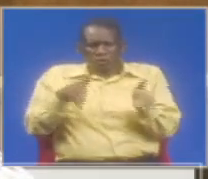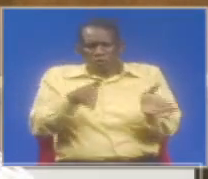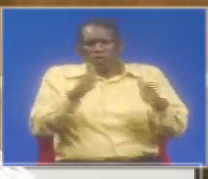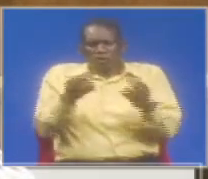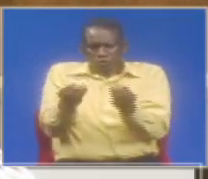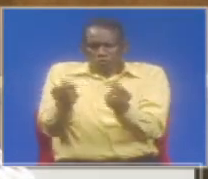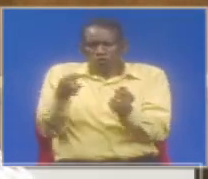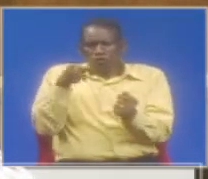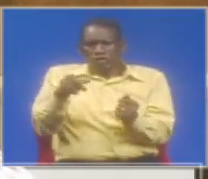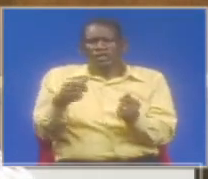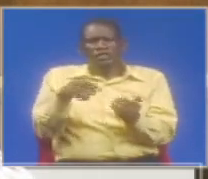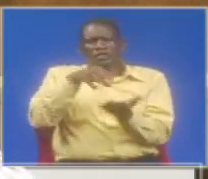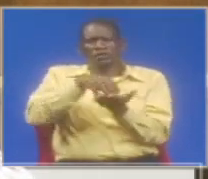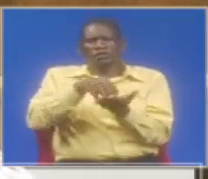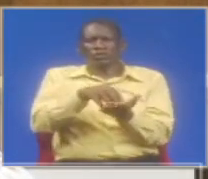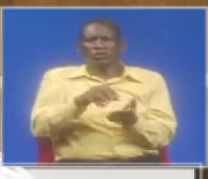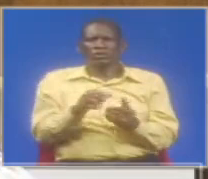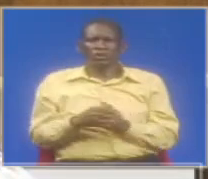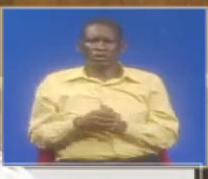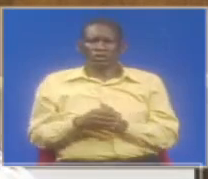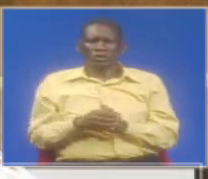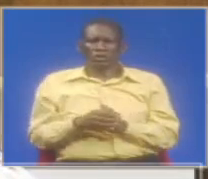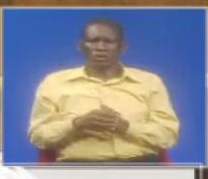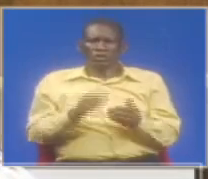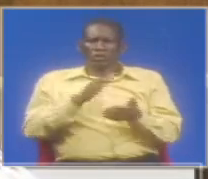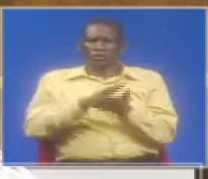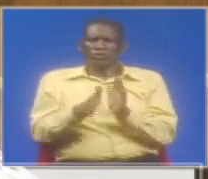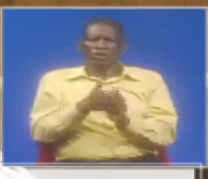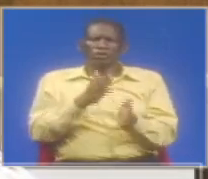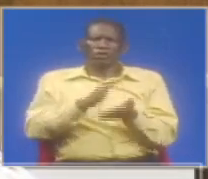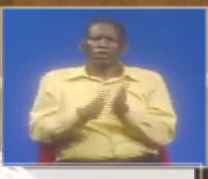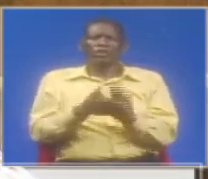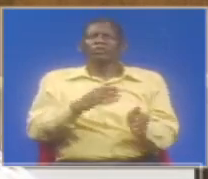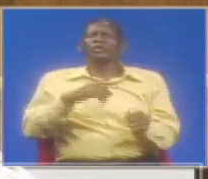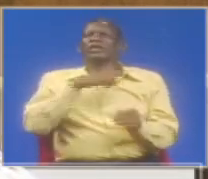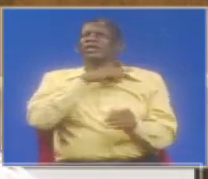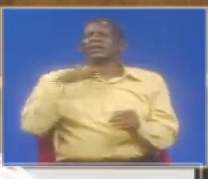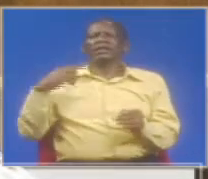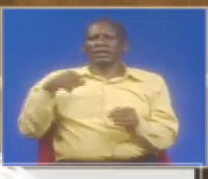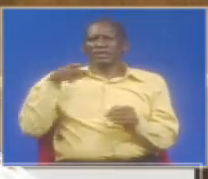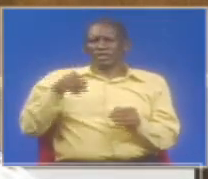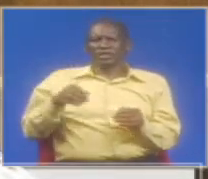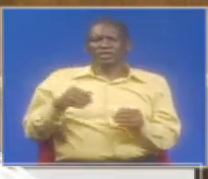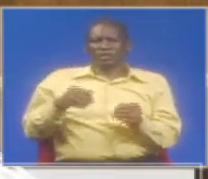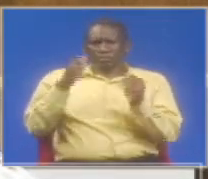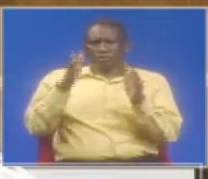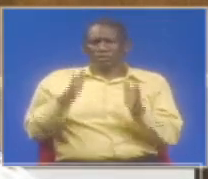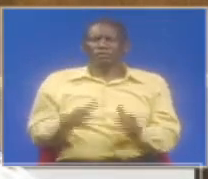this situation without causing the death of an innocent.